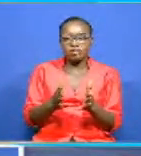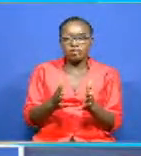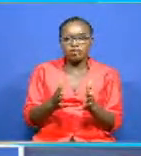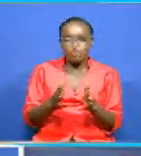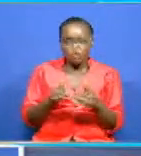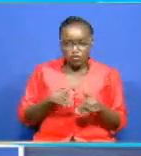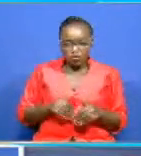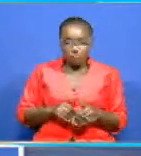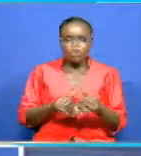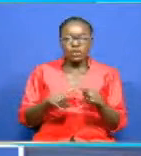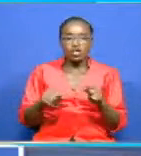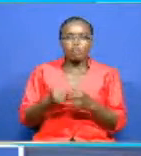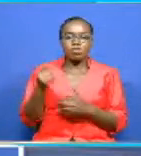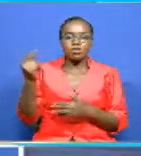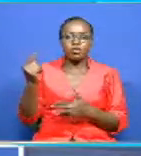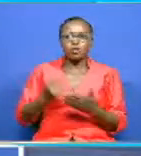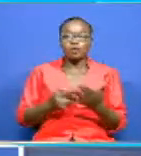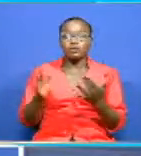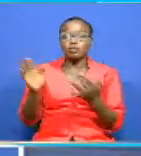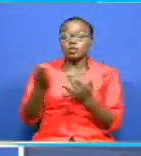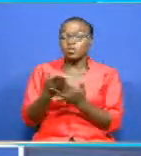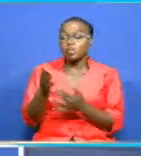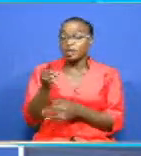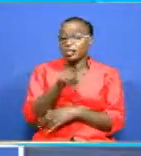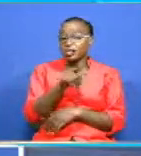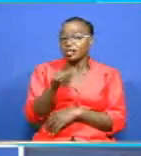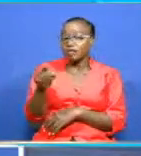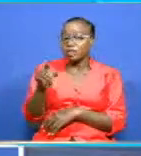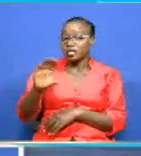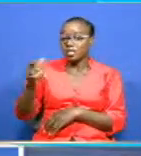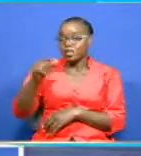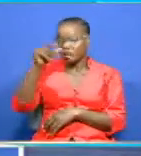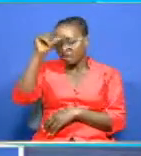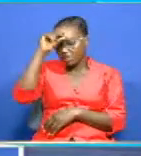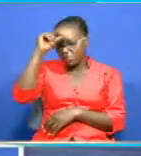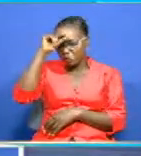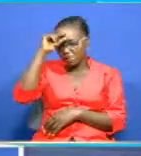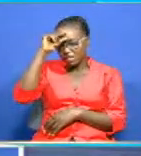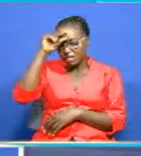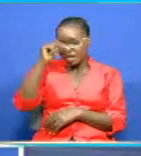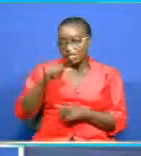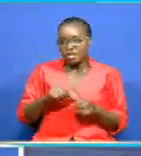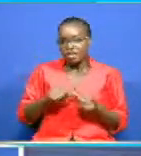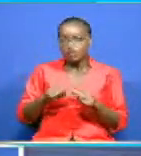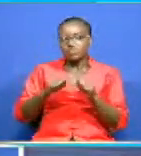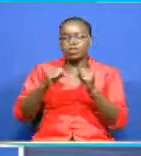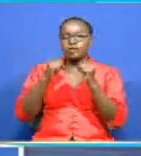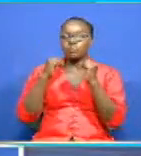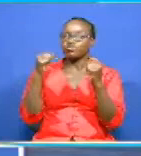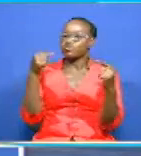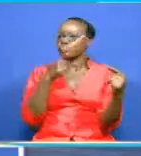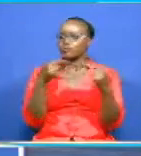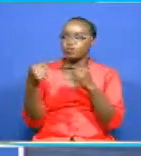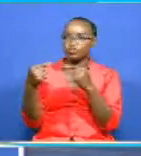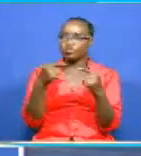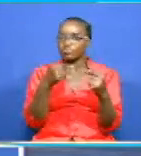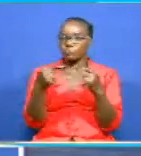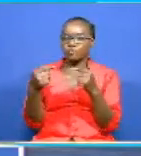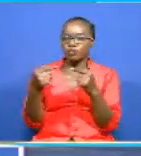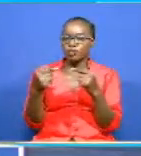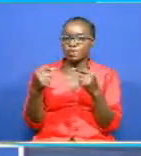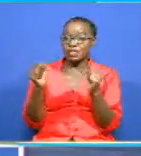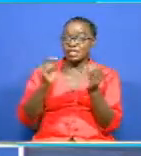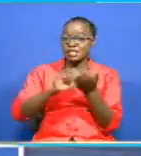on what is happening between the clinical officers and the county governments, the continued standoff in the signing of this